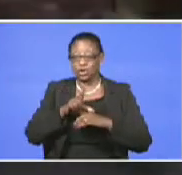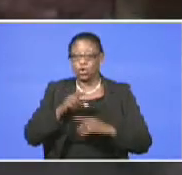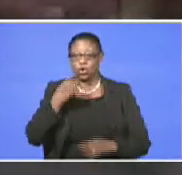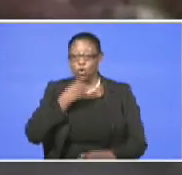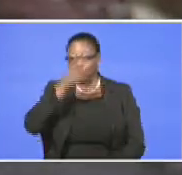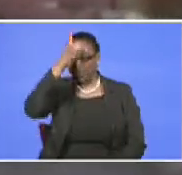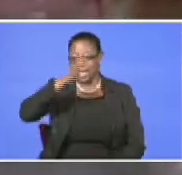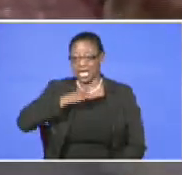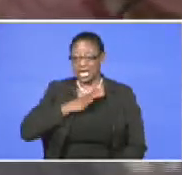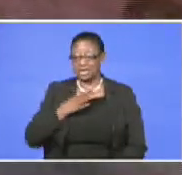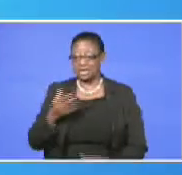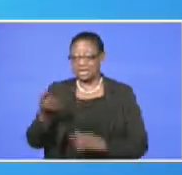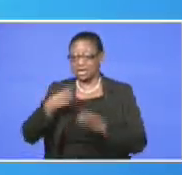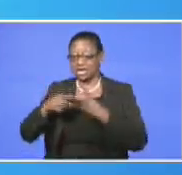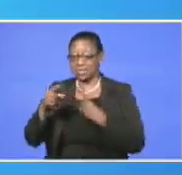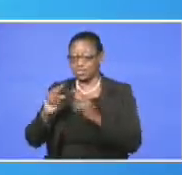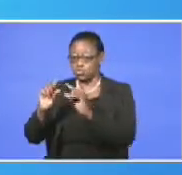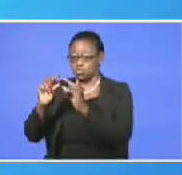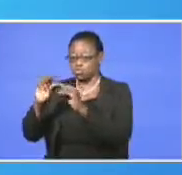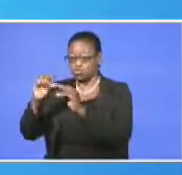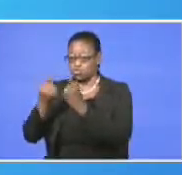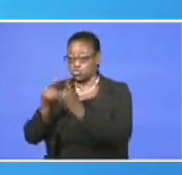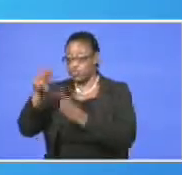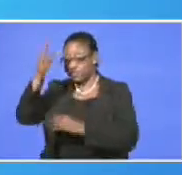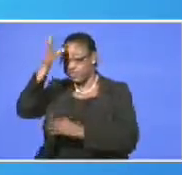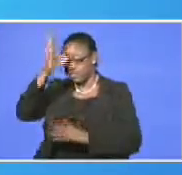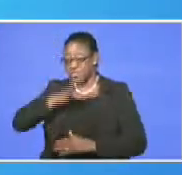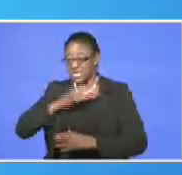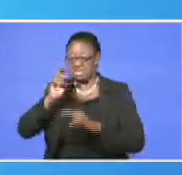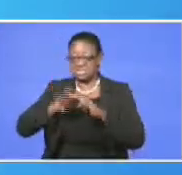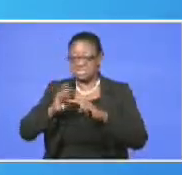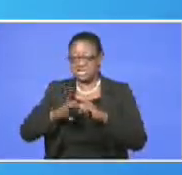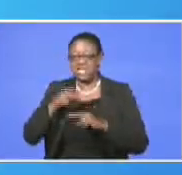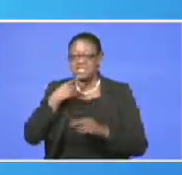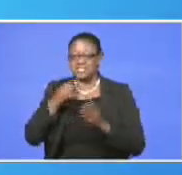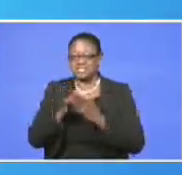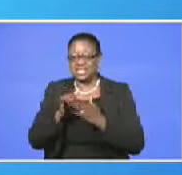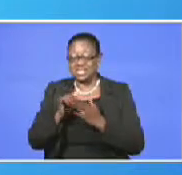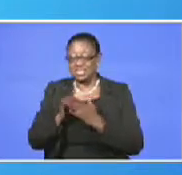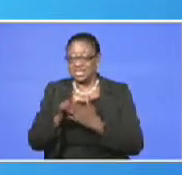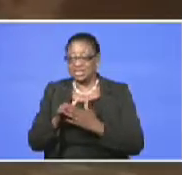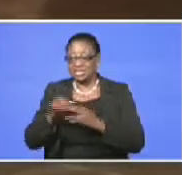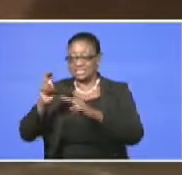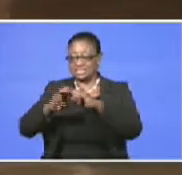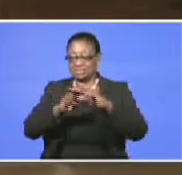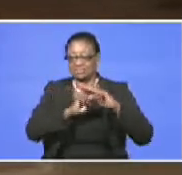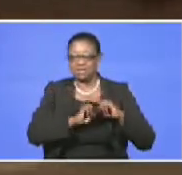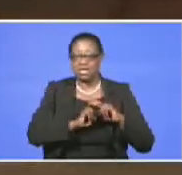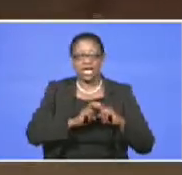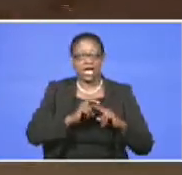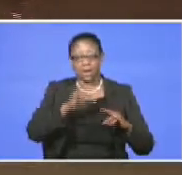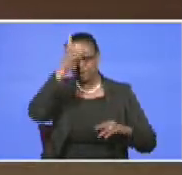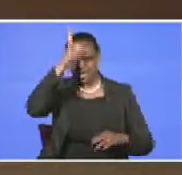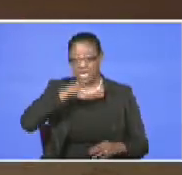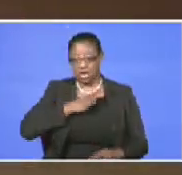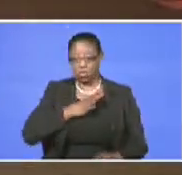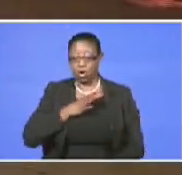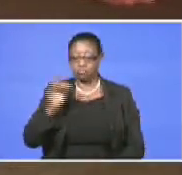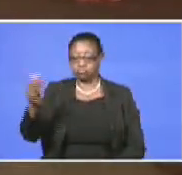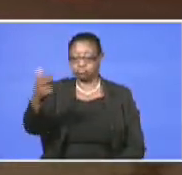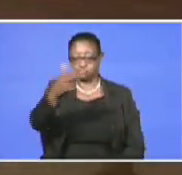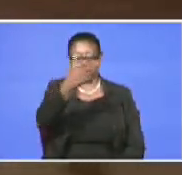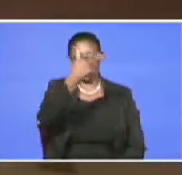opened fire in their direction before running away. Now, authorities confirmed one man was shot and was later pronounced dead at the scene by emergency